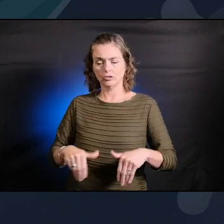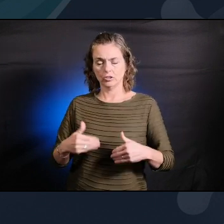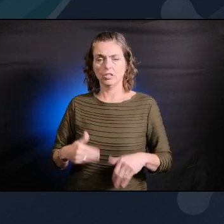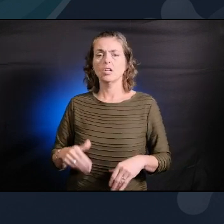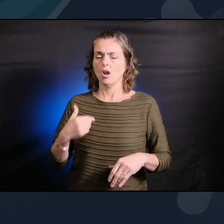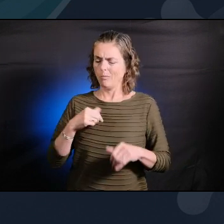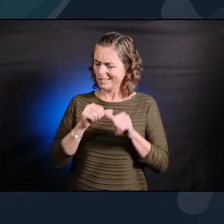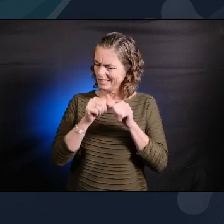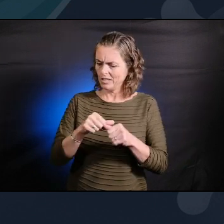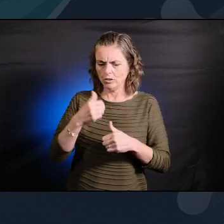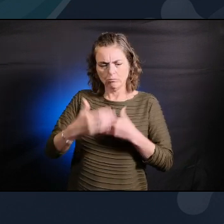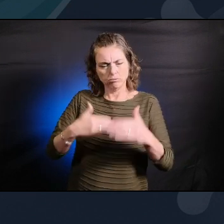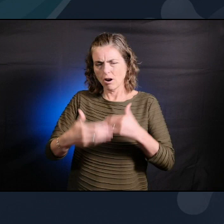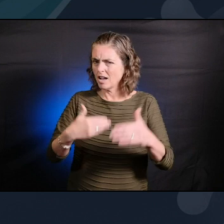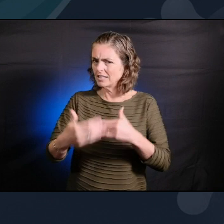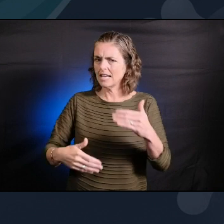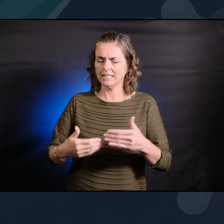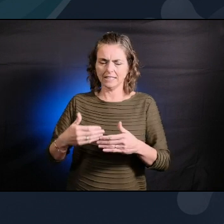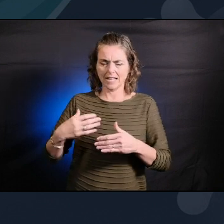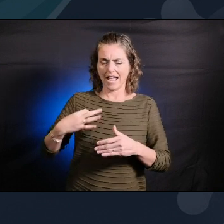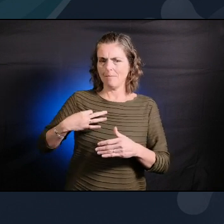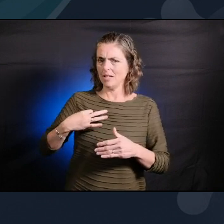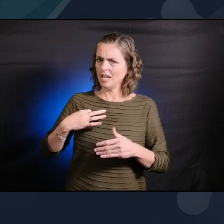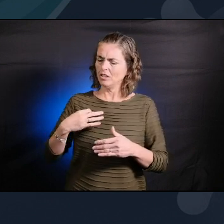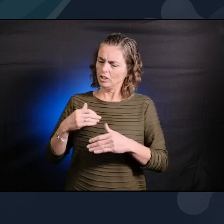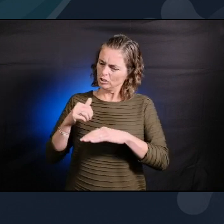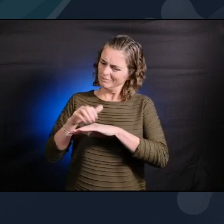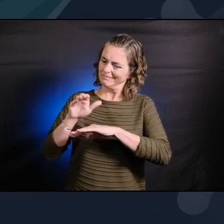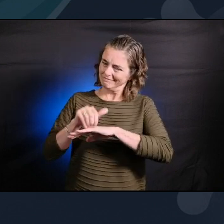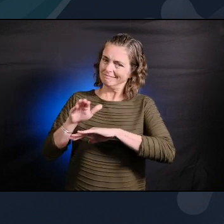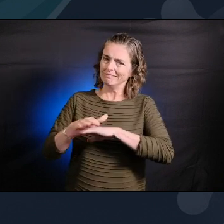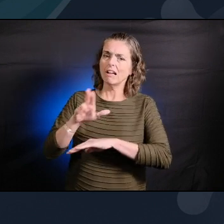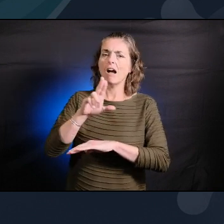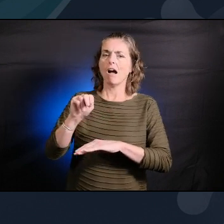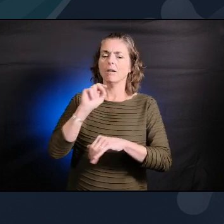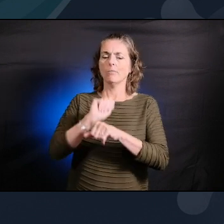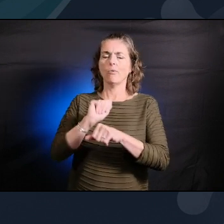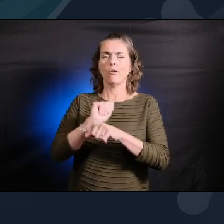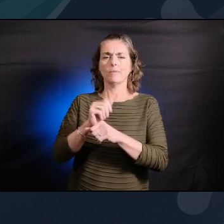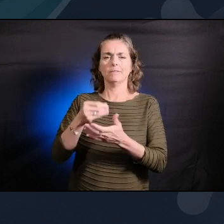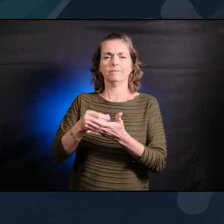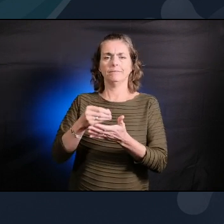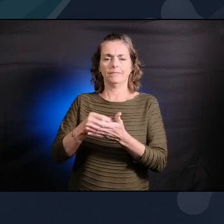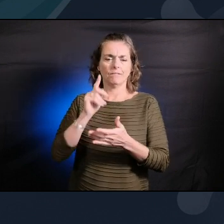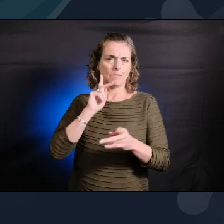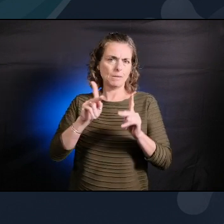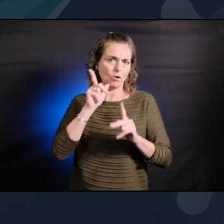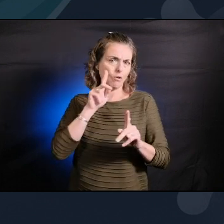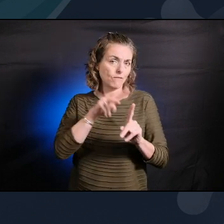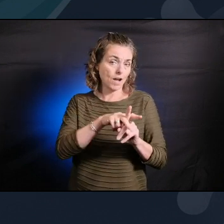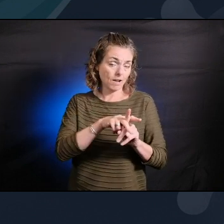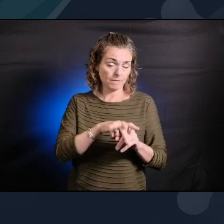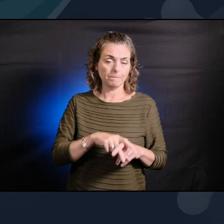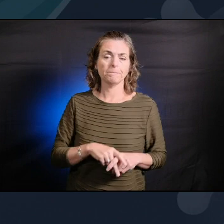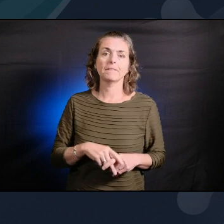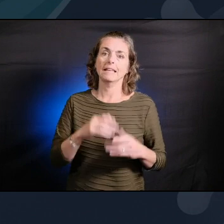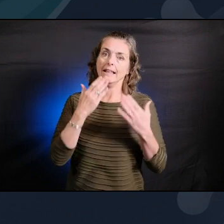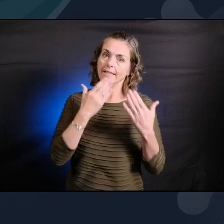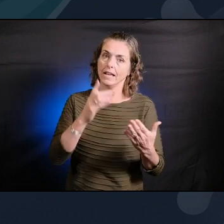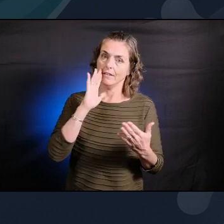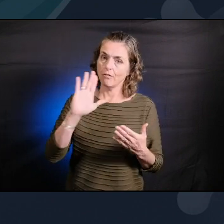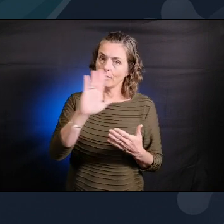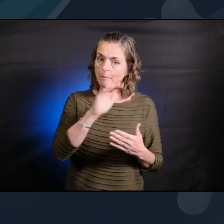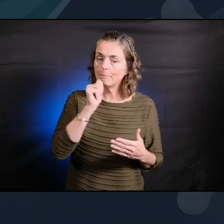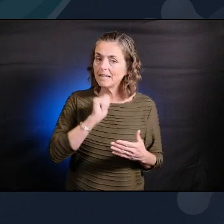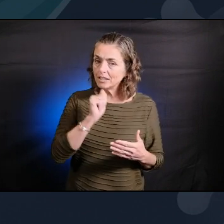these applications at a feverish pace to get those funds to those of you who have filed. We thank you for your patience in